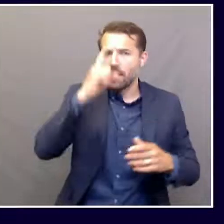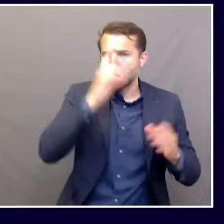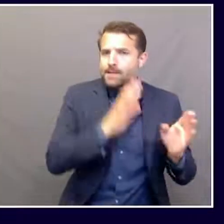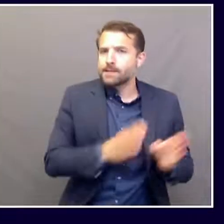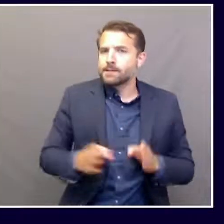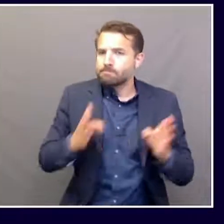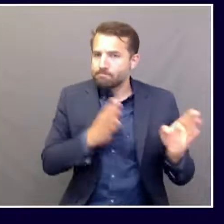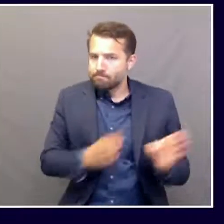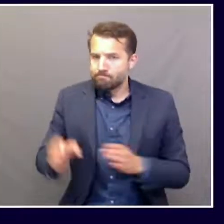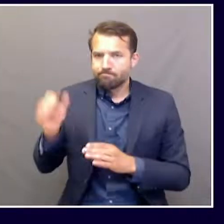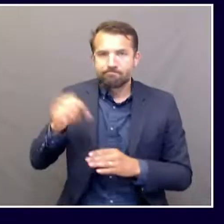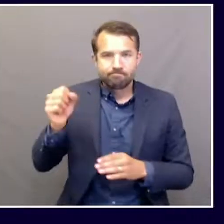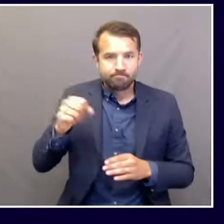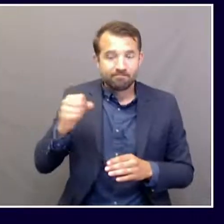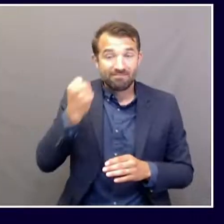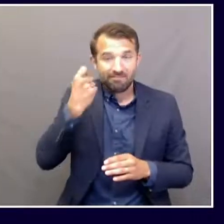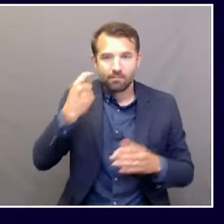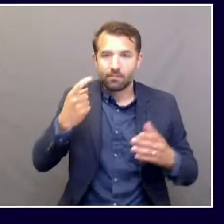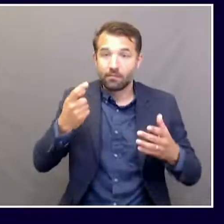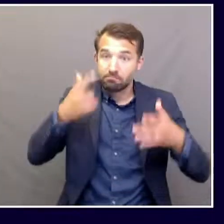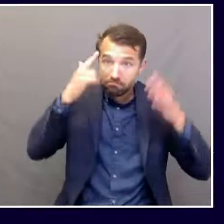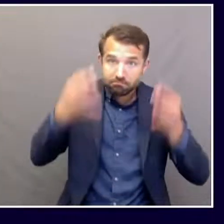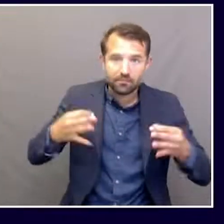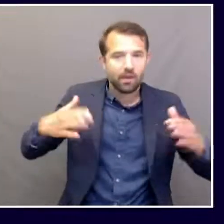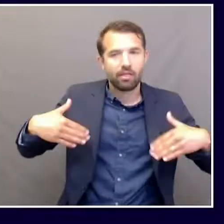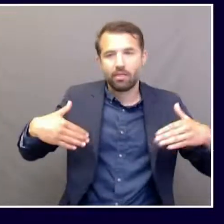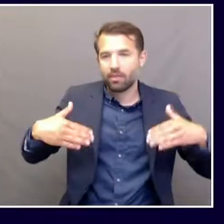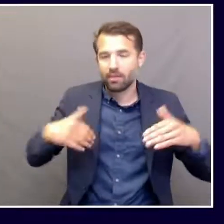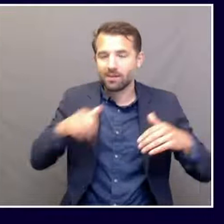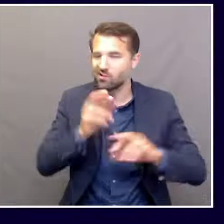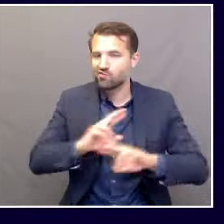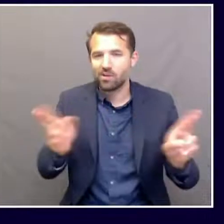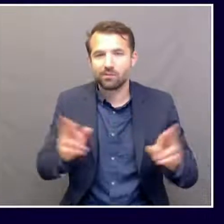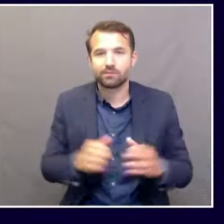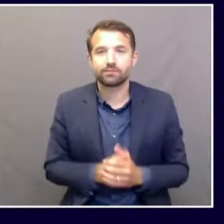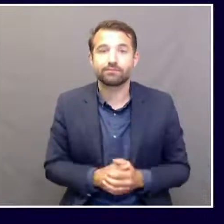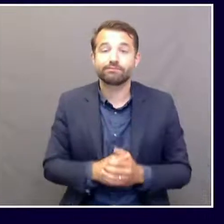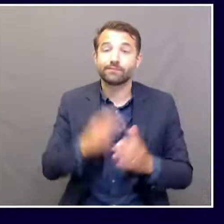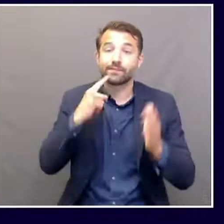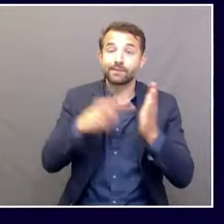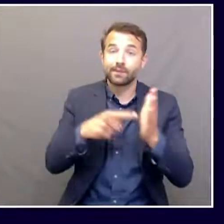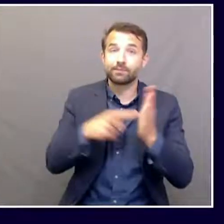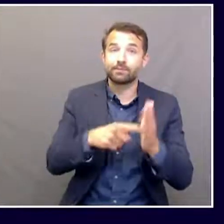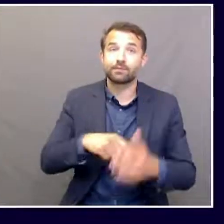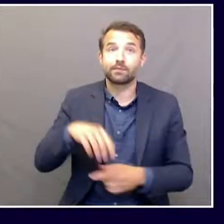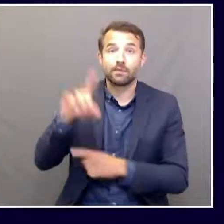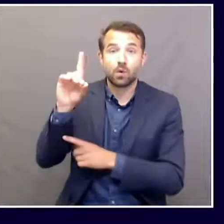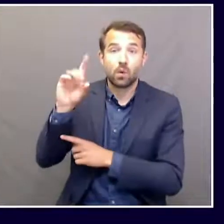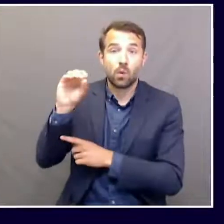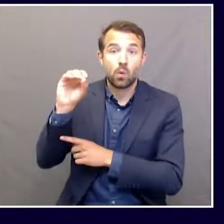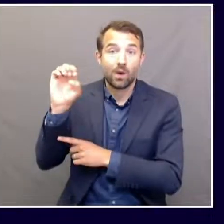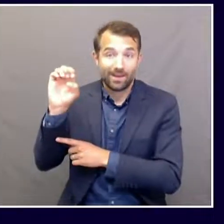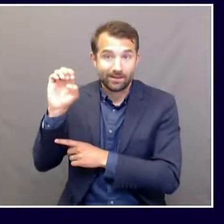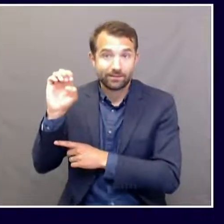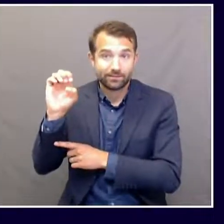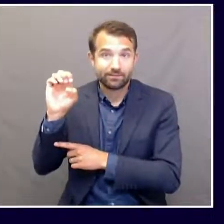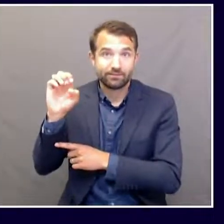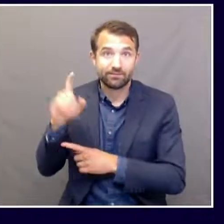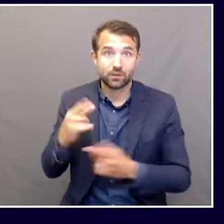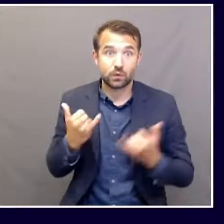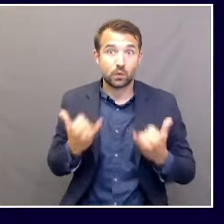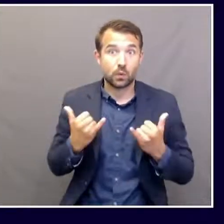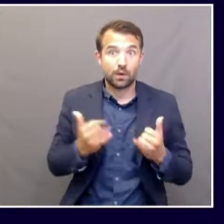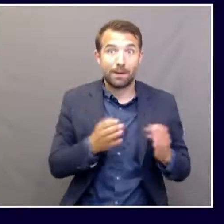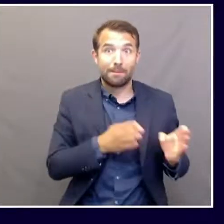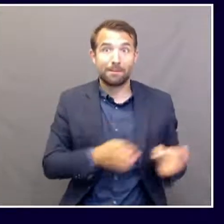Department of Education is working on its plans for the fall because we do anticipate, with progress towards